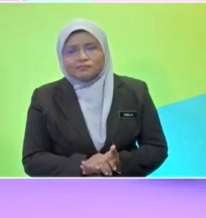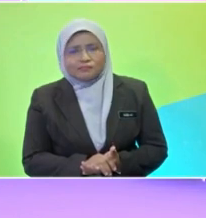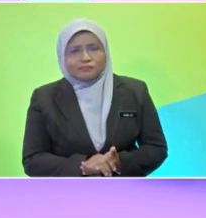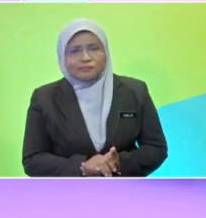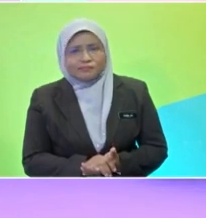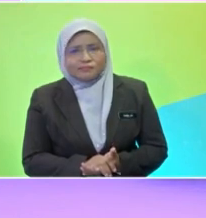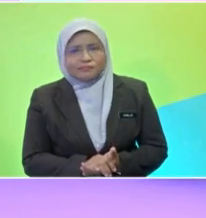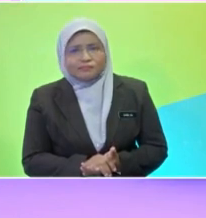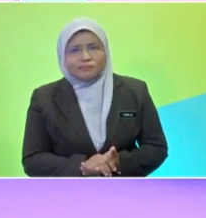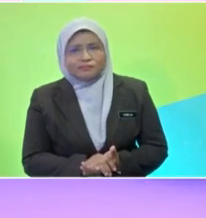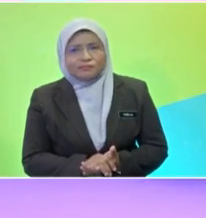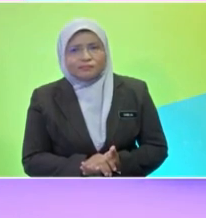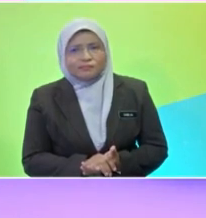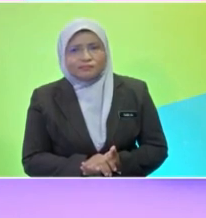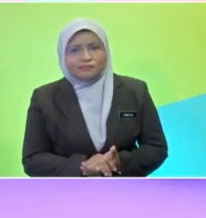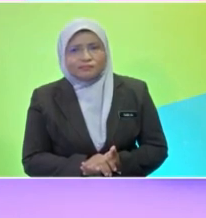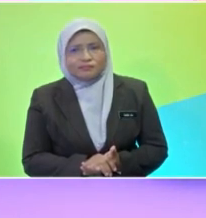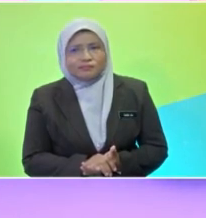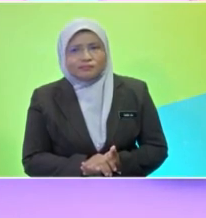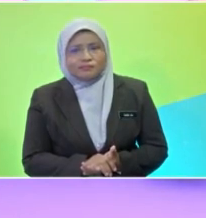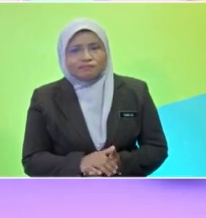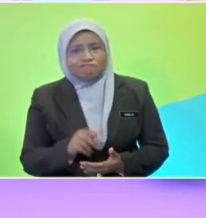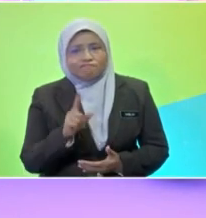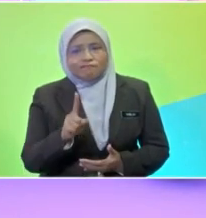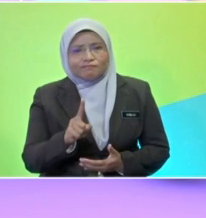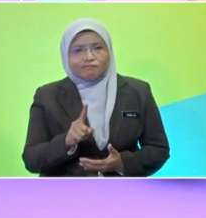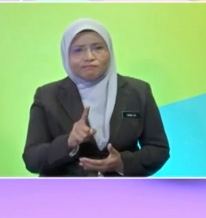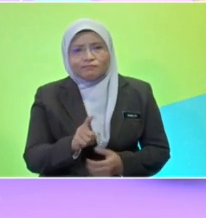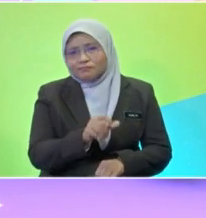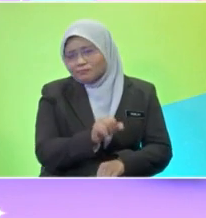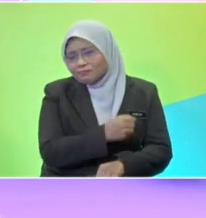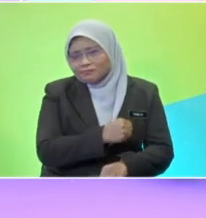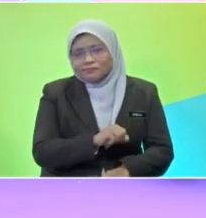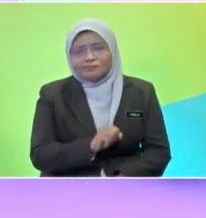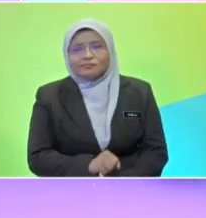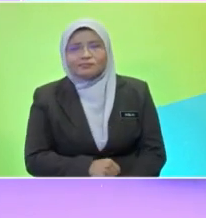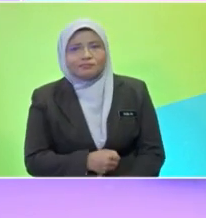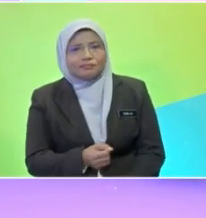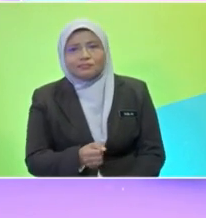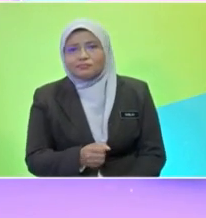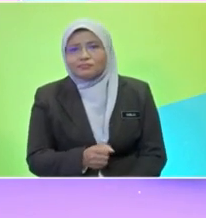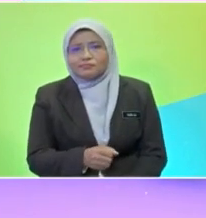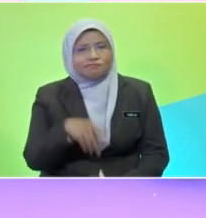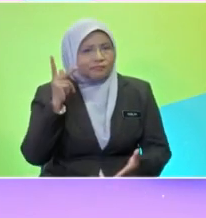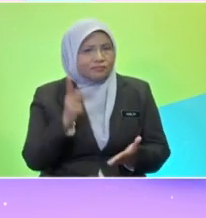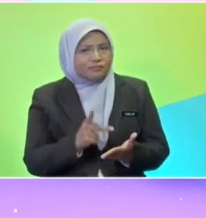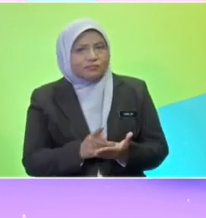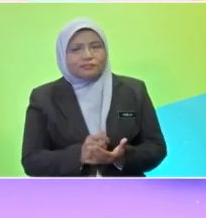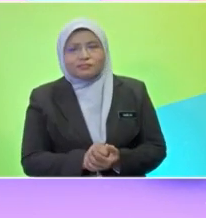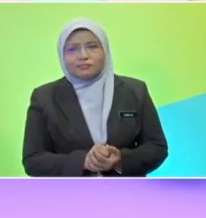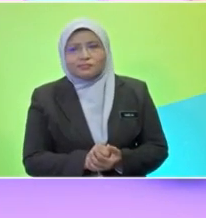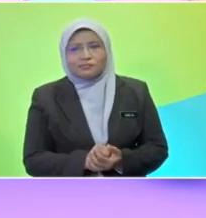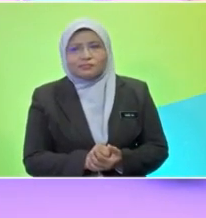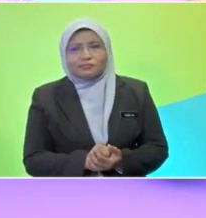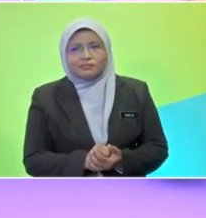Deep, is one of the famous songs of 2012. Oh, okay. That show,